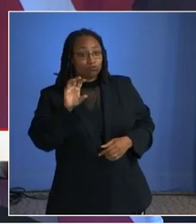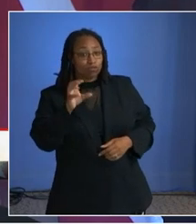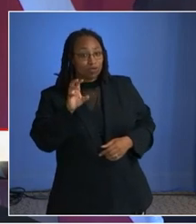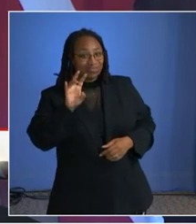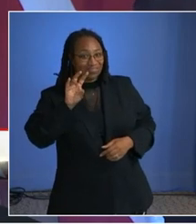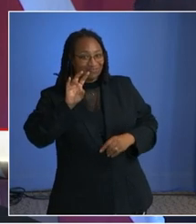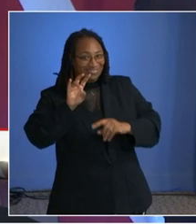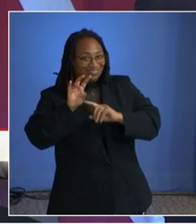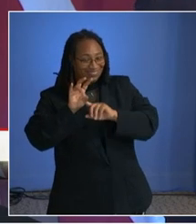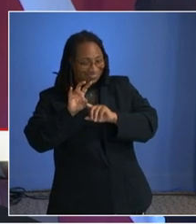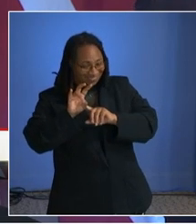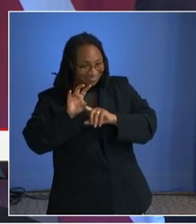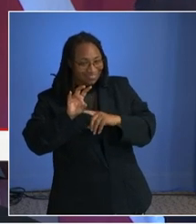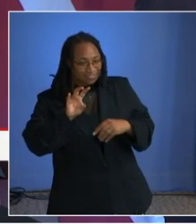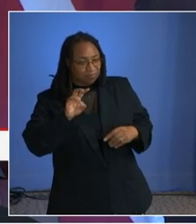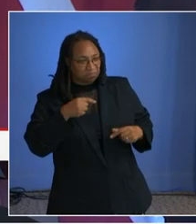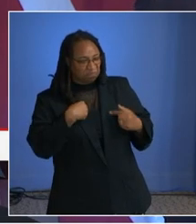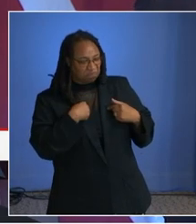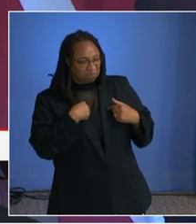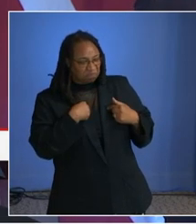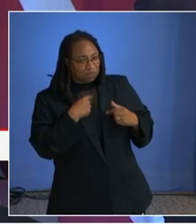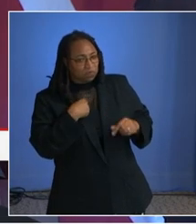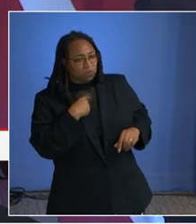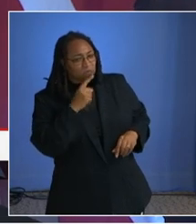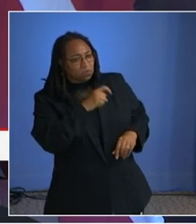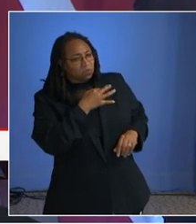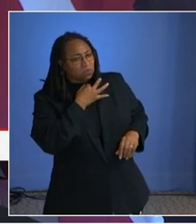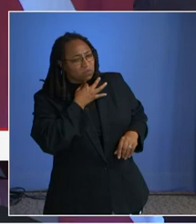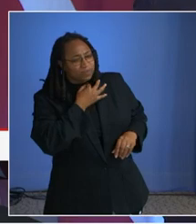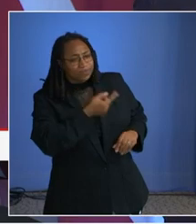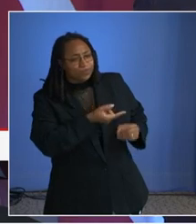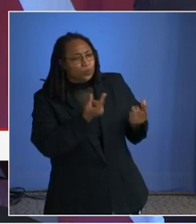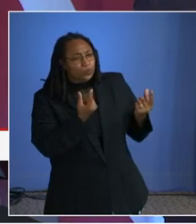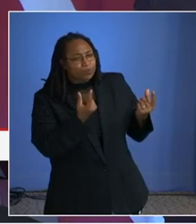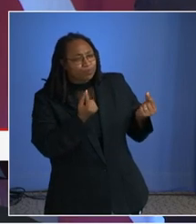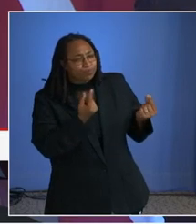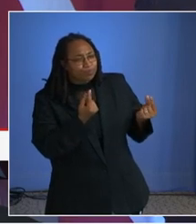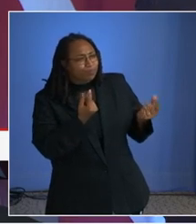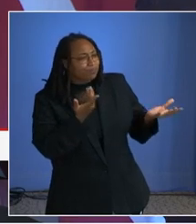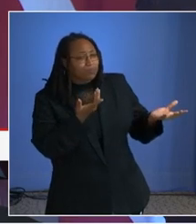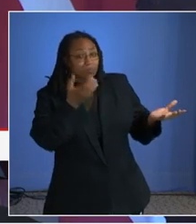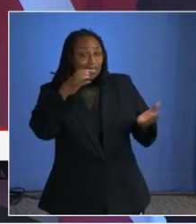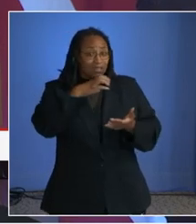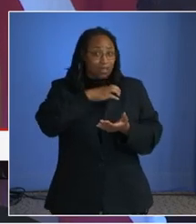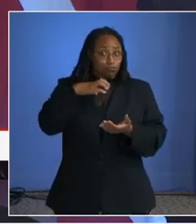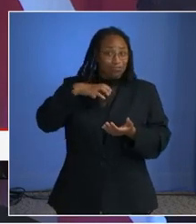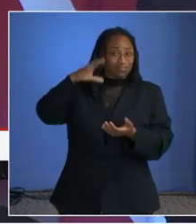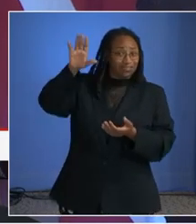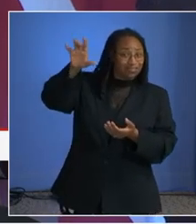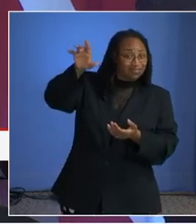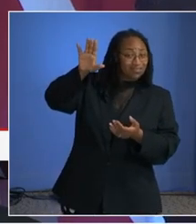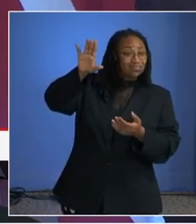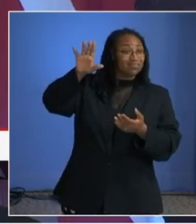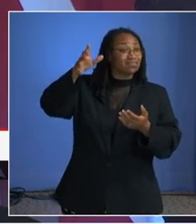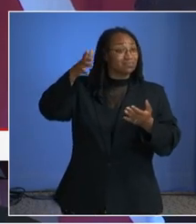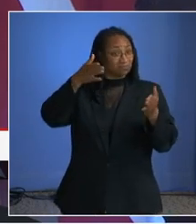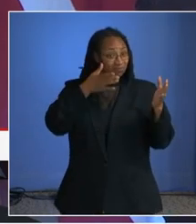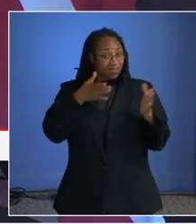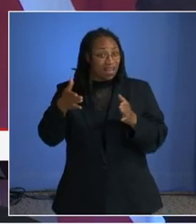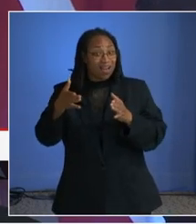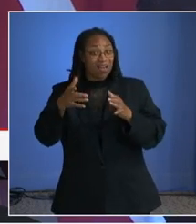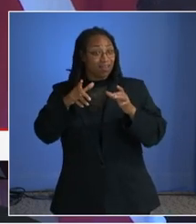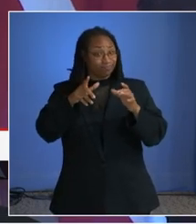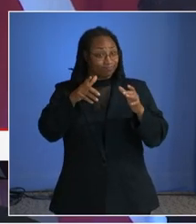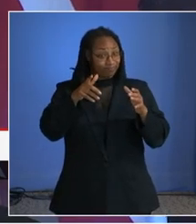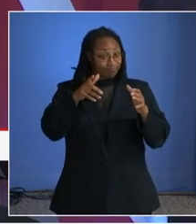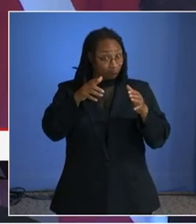with the legislation expiring in 2 weeks? I've gotten a few different answers about this. I'm going to let Deputy